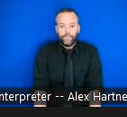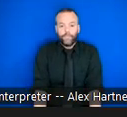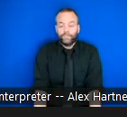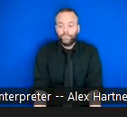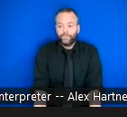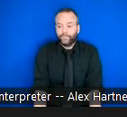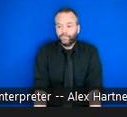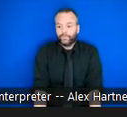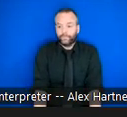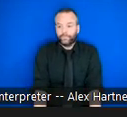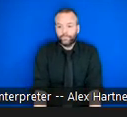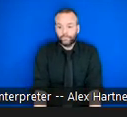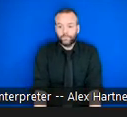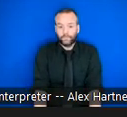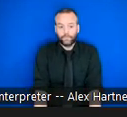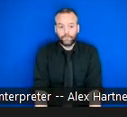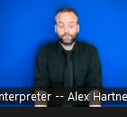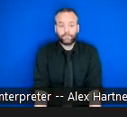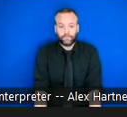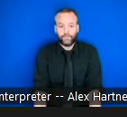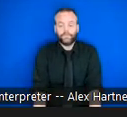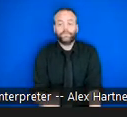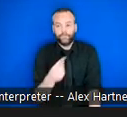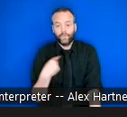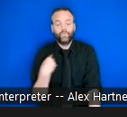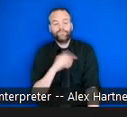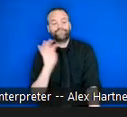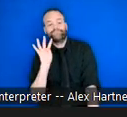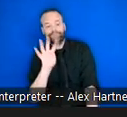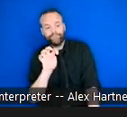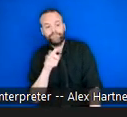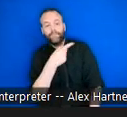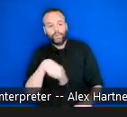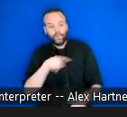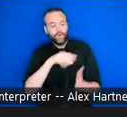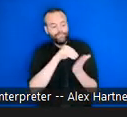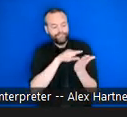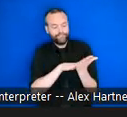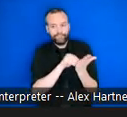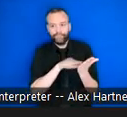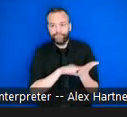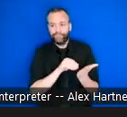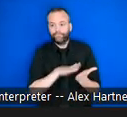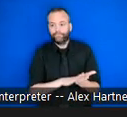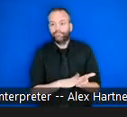all are filling out that survey and giving us some of that feedback, I'm going to scan this chat and see